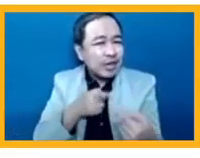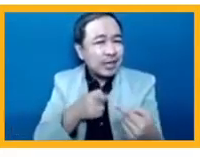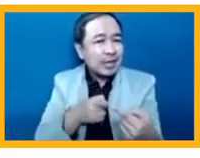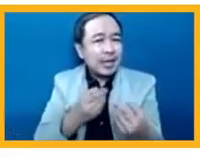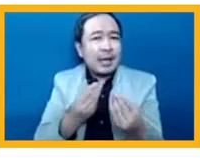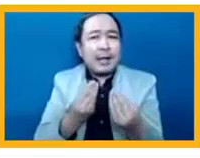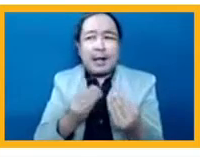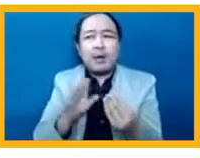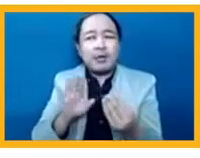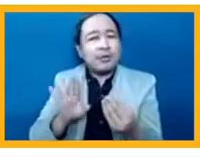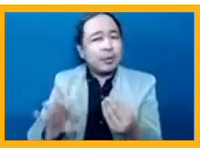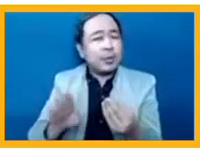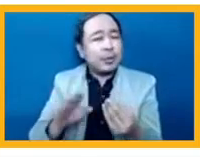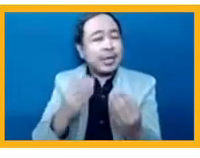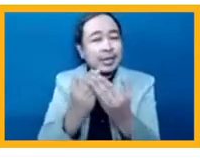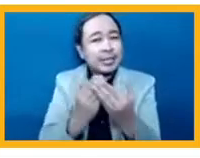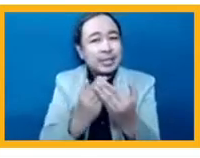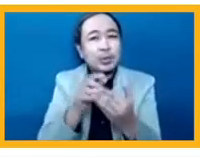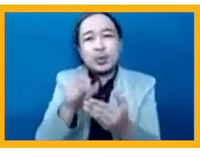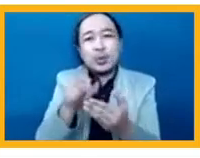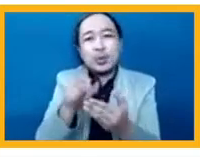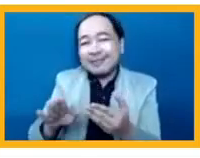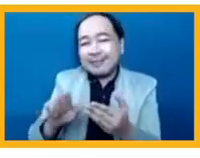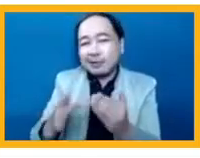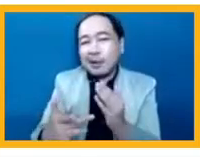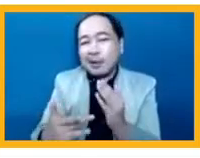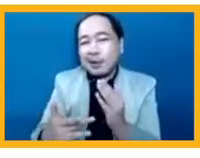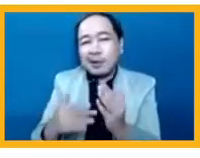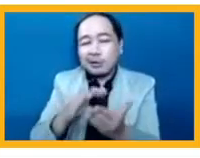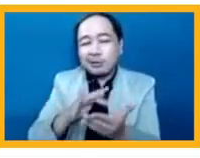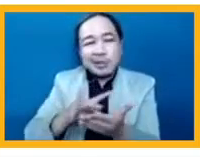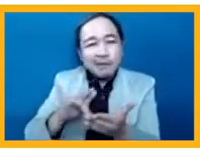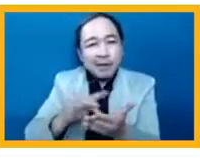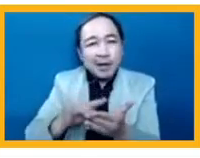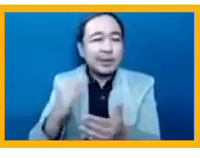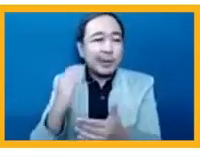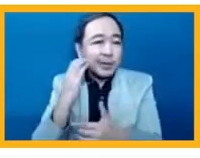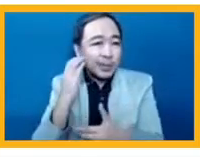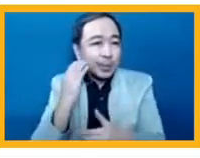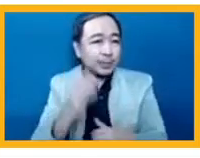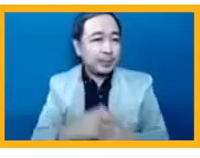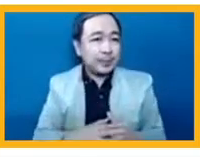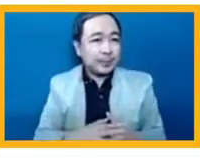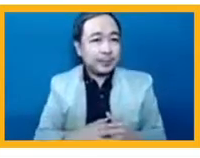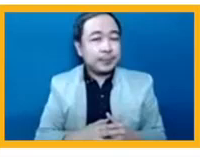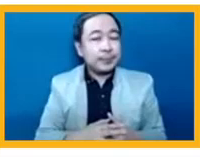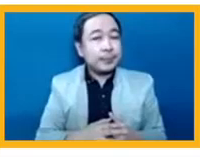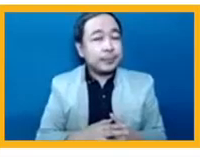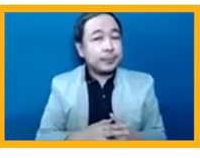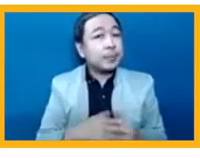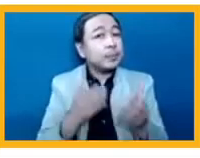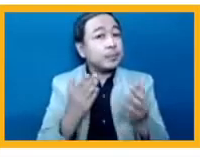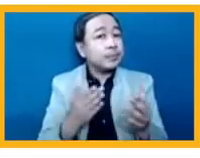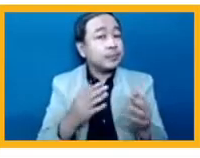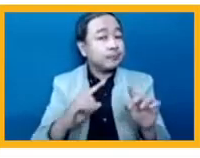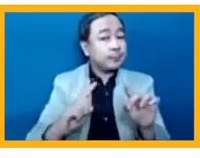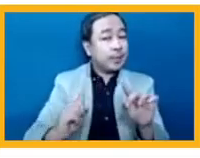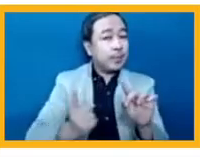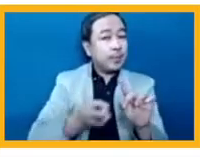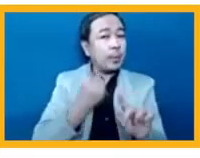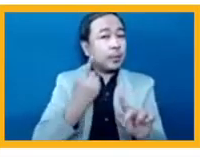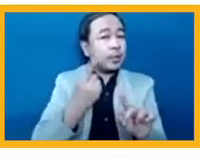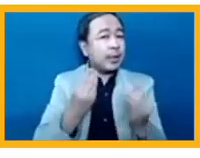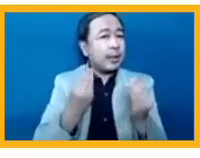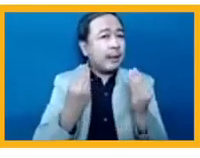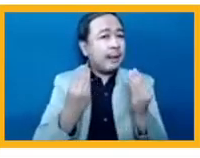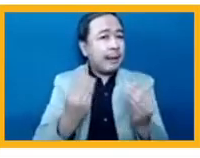Next slide. To meaningfully leverage this innovation, it is important to consider how it can be